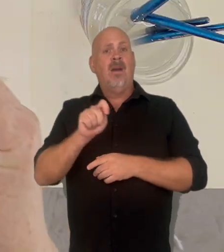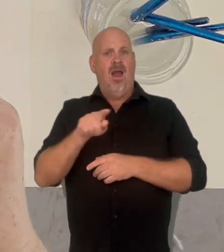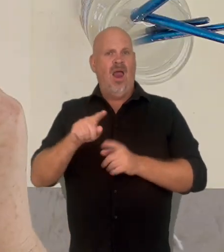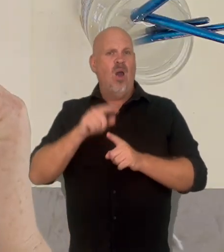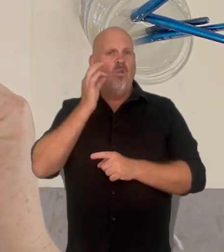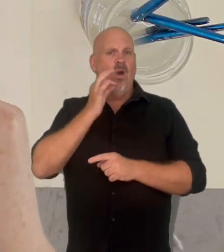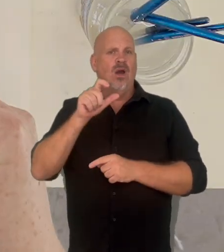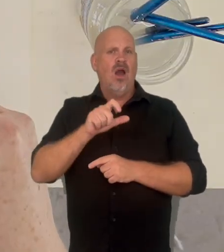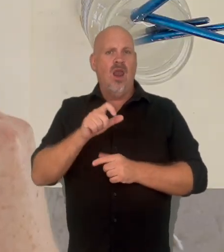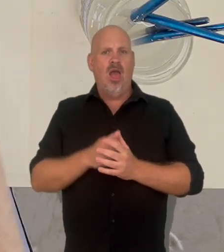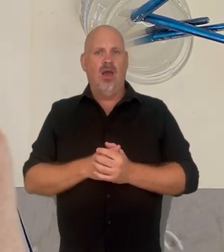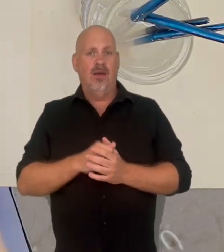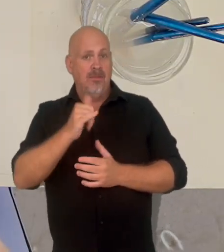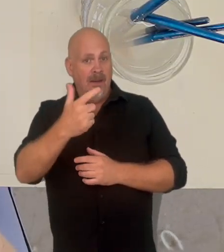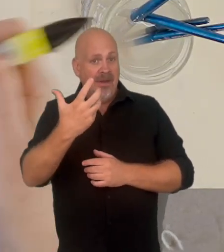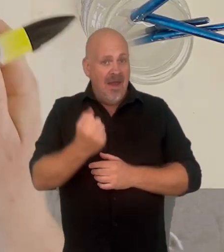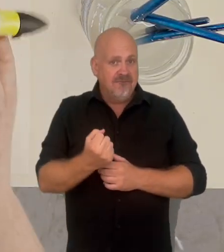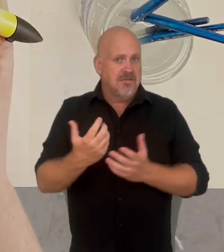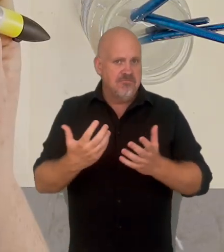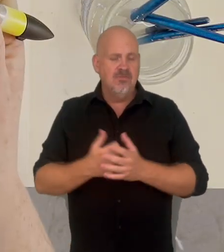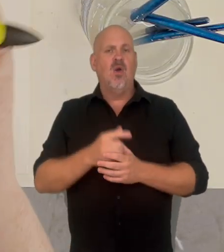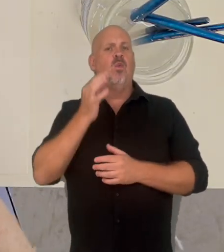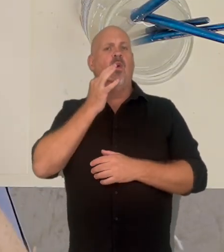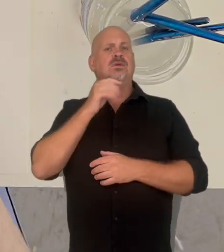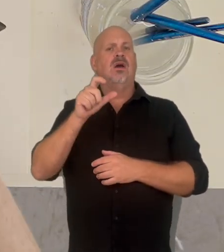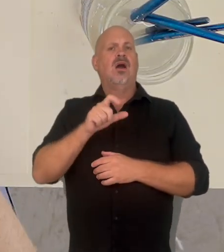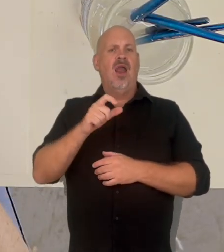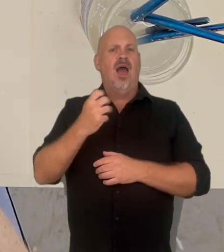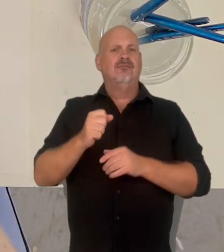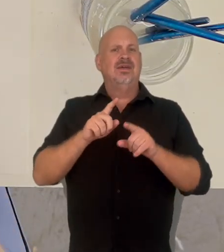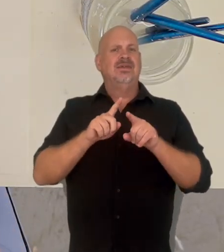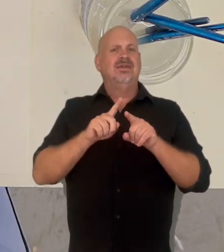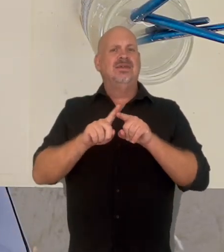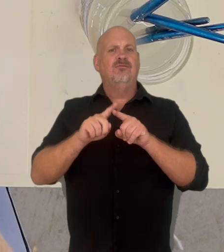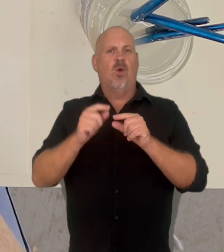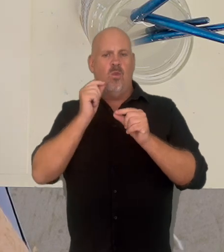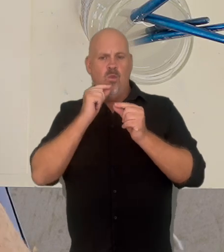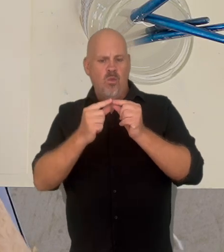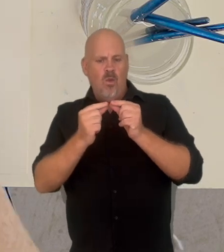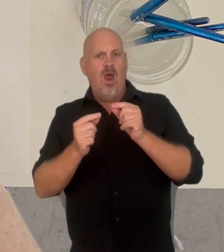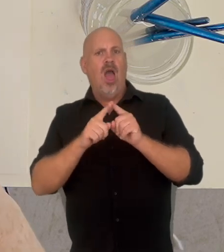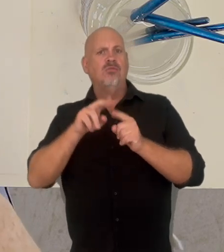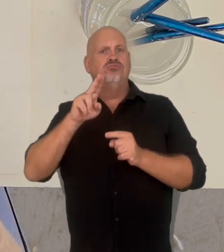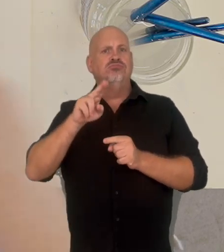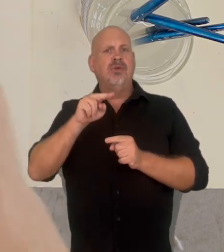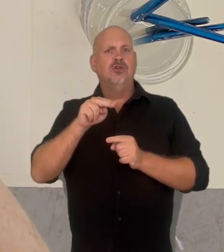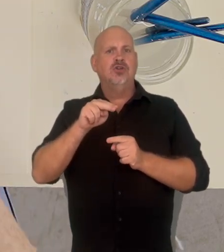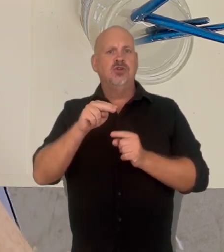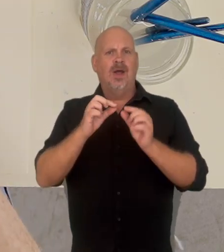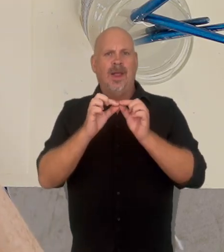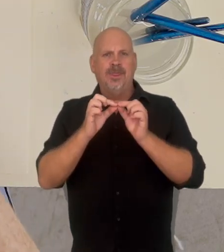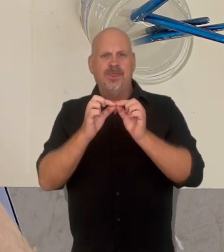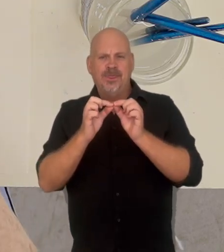have access to these, but these are watercolors with different wider nibs that are like a brush, and then